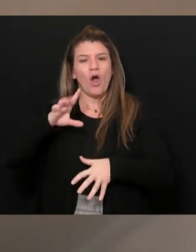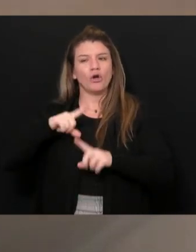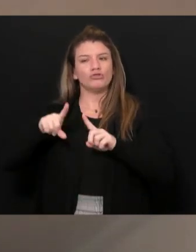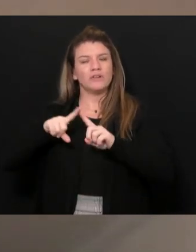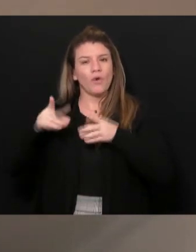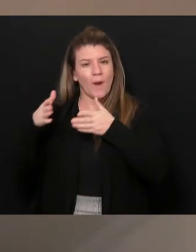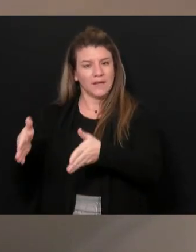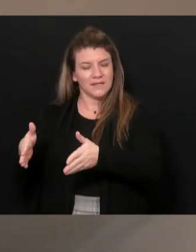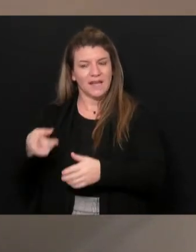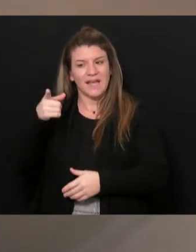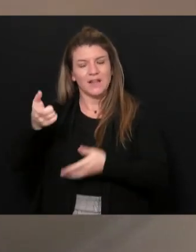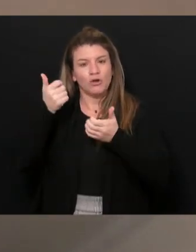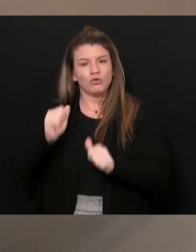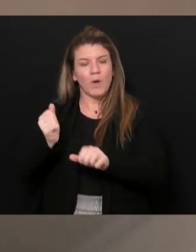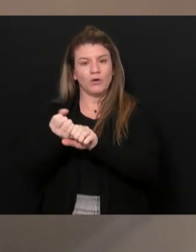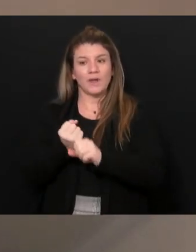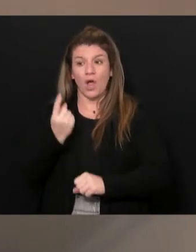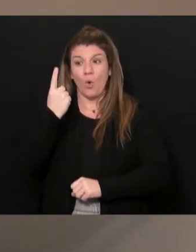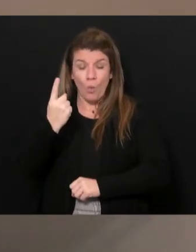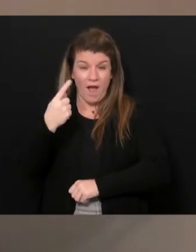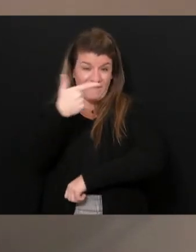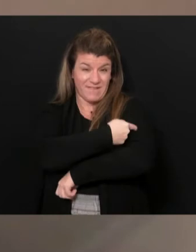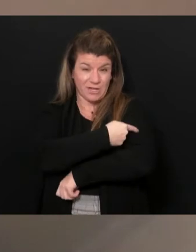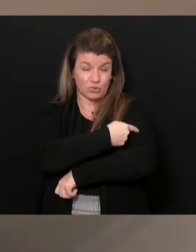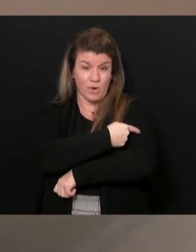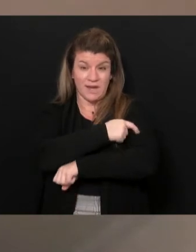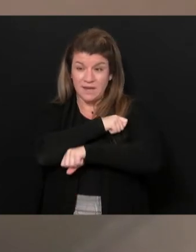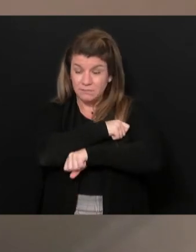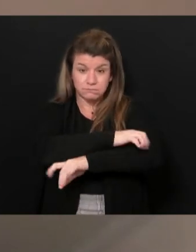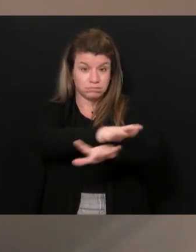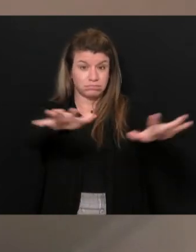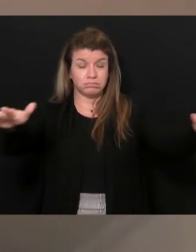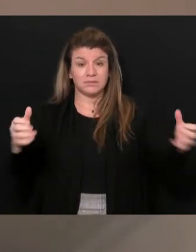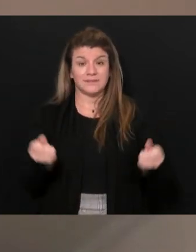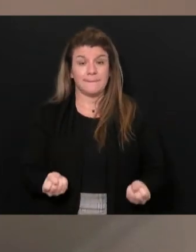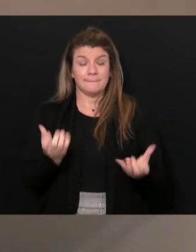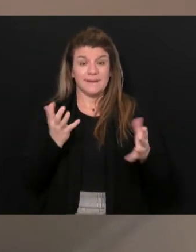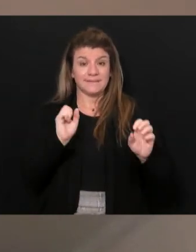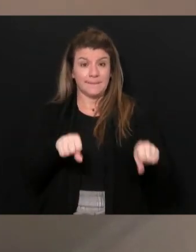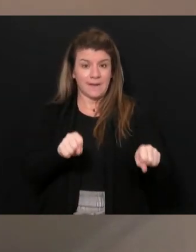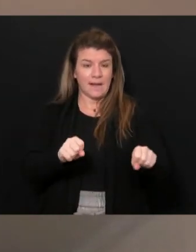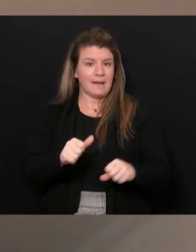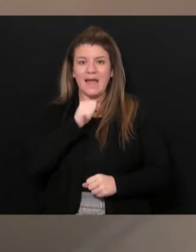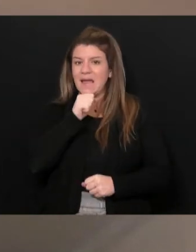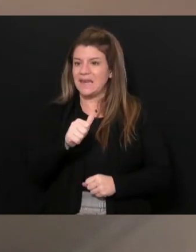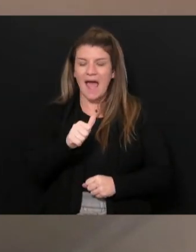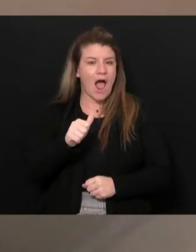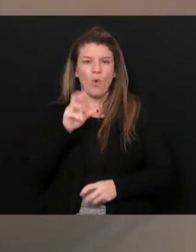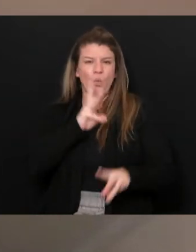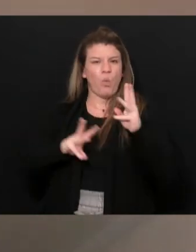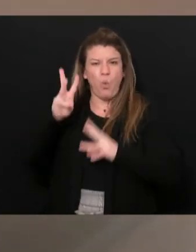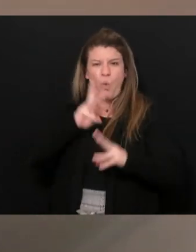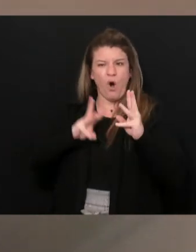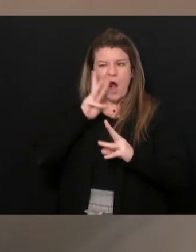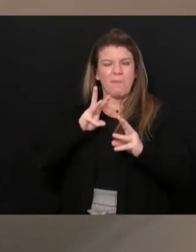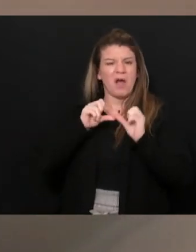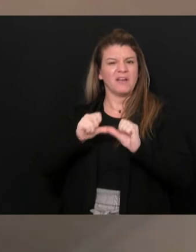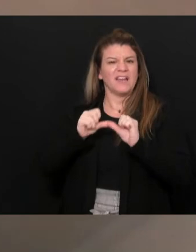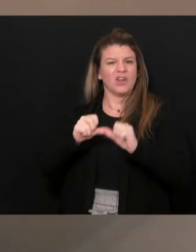approach, trying to get one vaccine in as many people as possible and not being as concerned about staying within